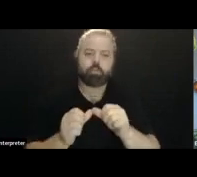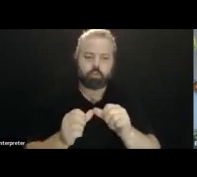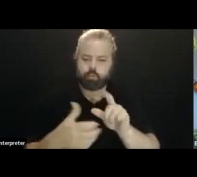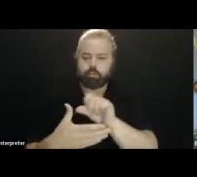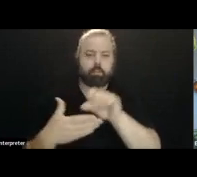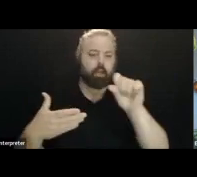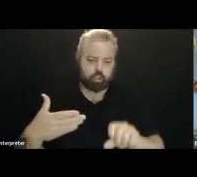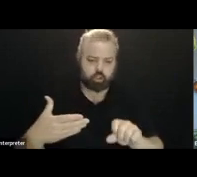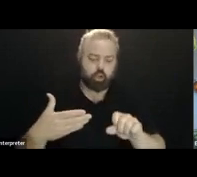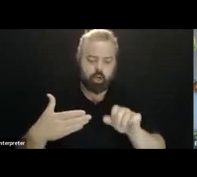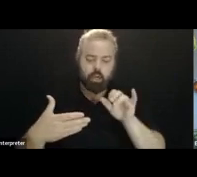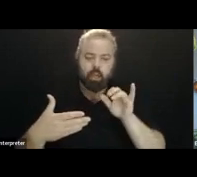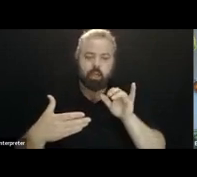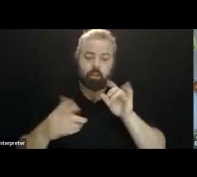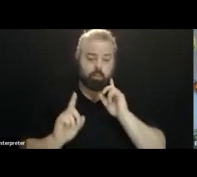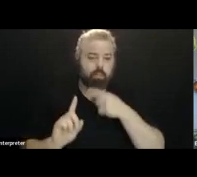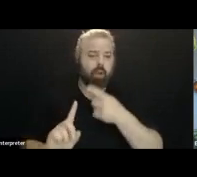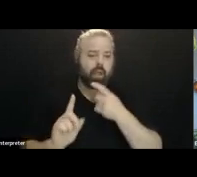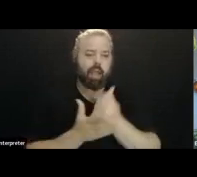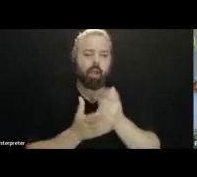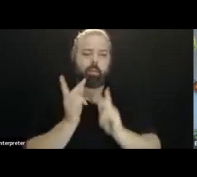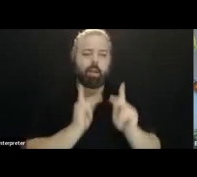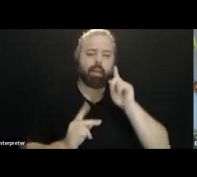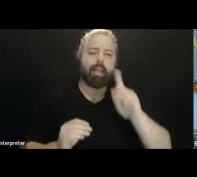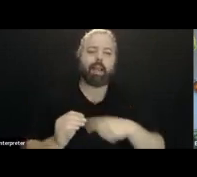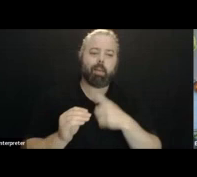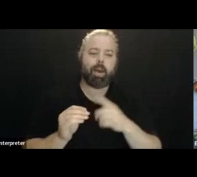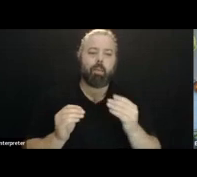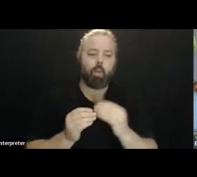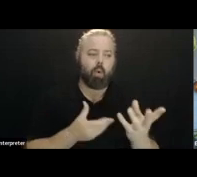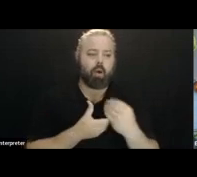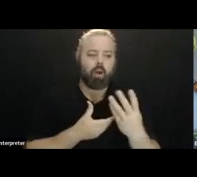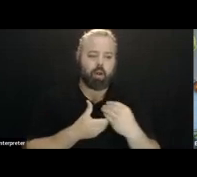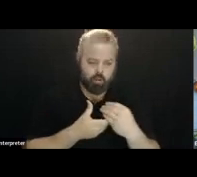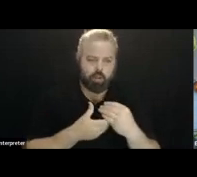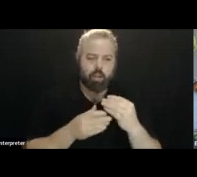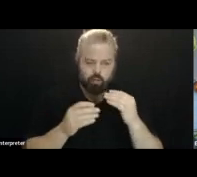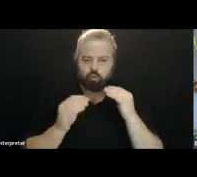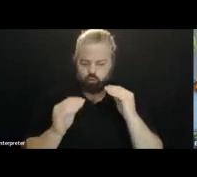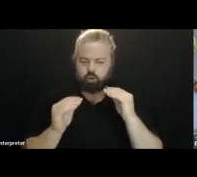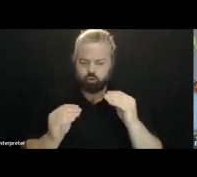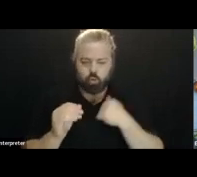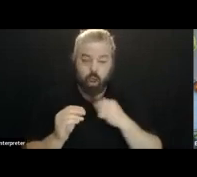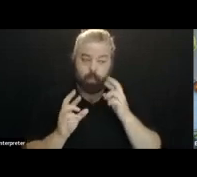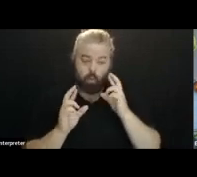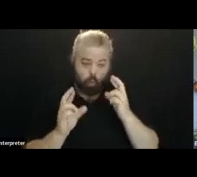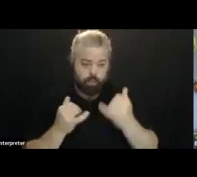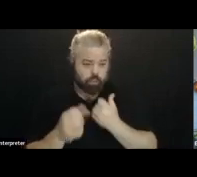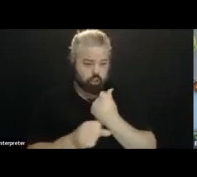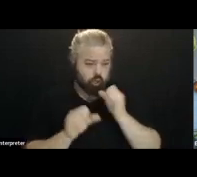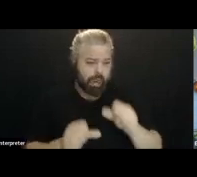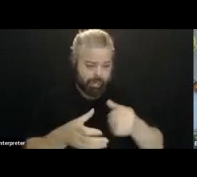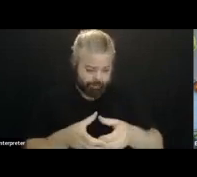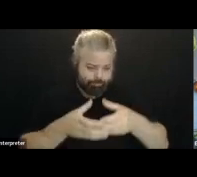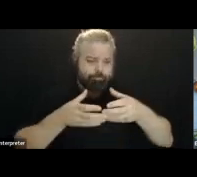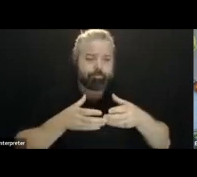to help folks think more about inclusive instruction. And I'm hoping to expand on that this year and do some specifically like